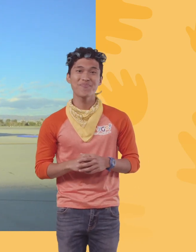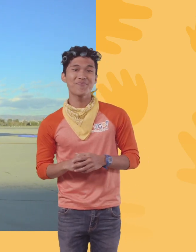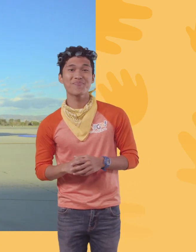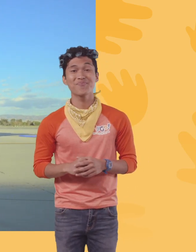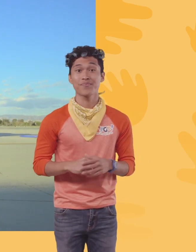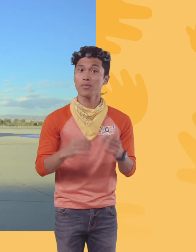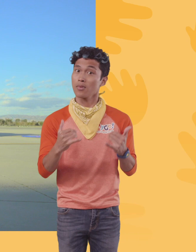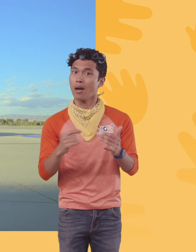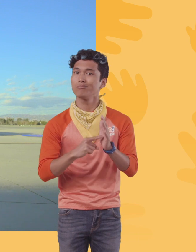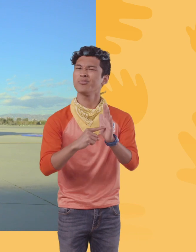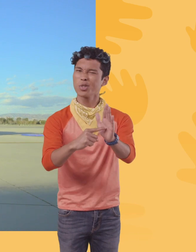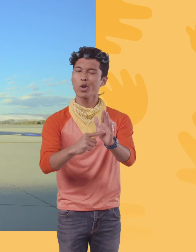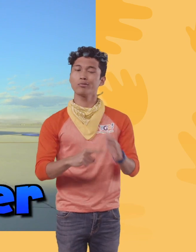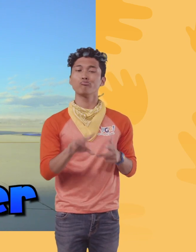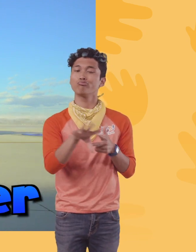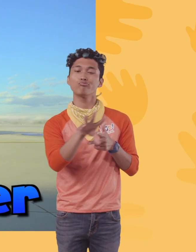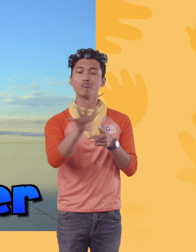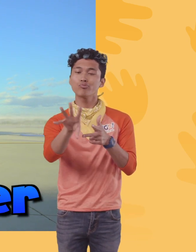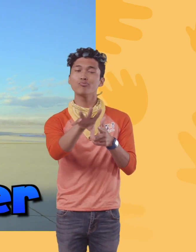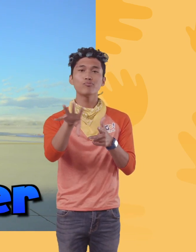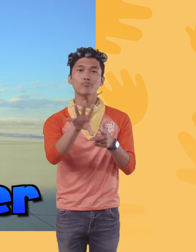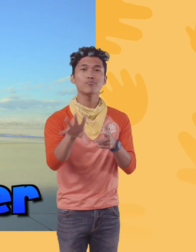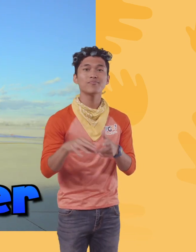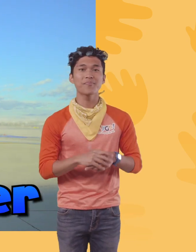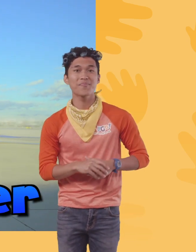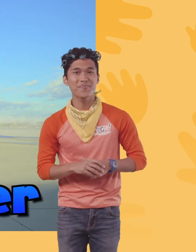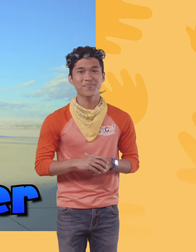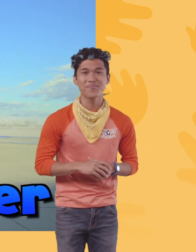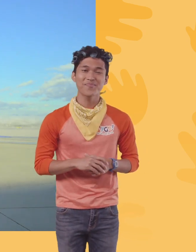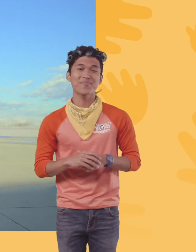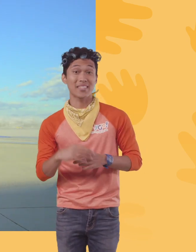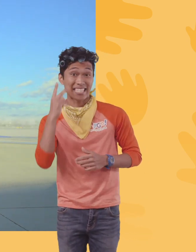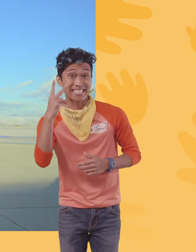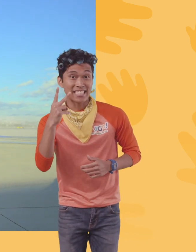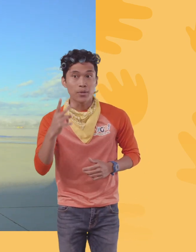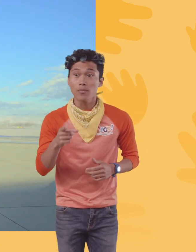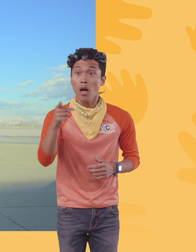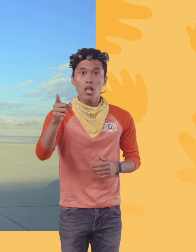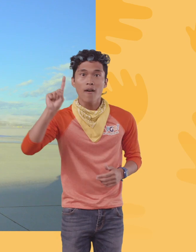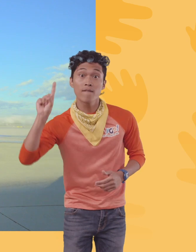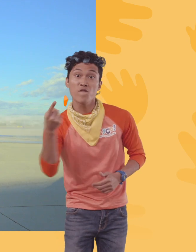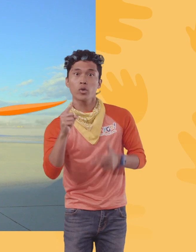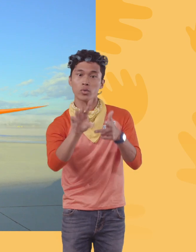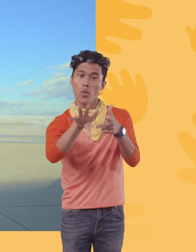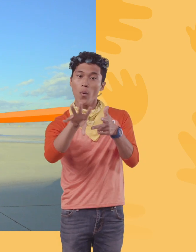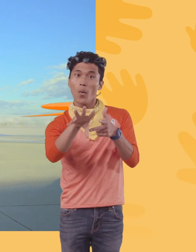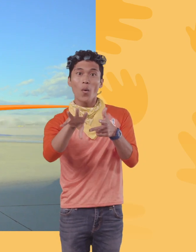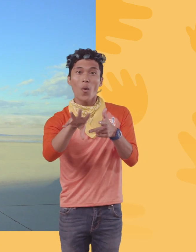do is show you it's spraying water out of the turret. See? There's the first